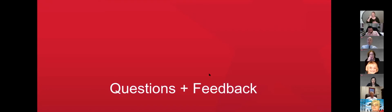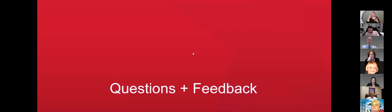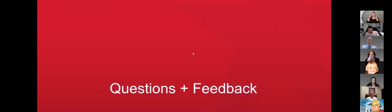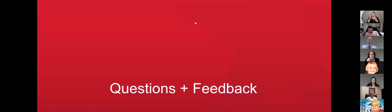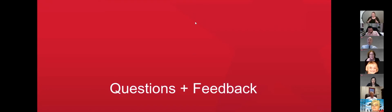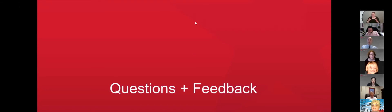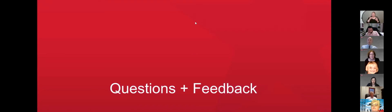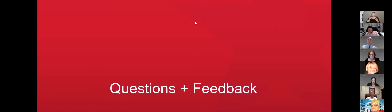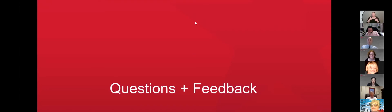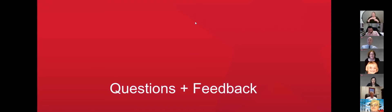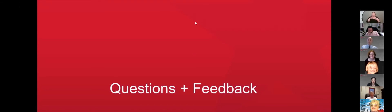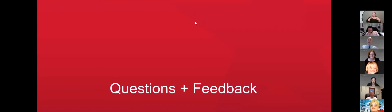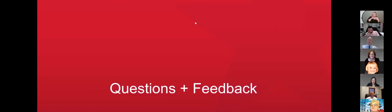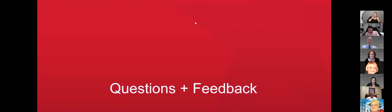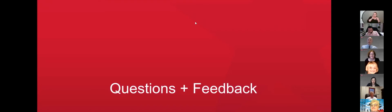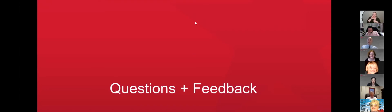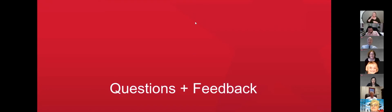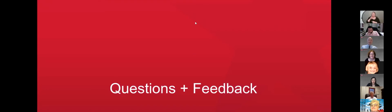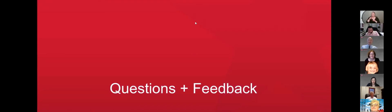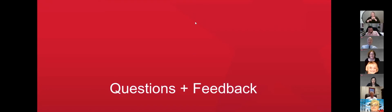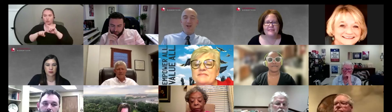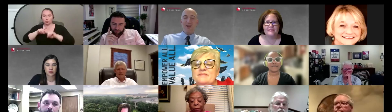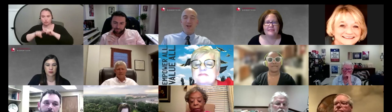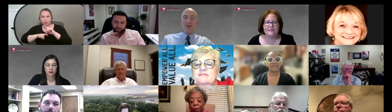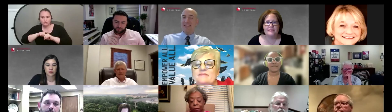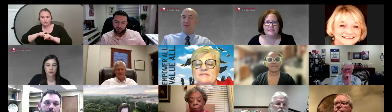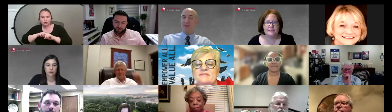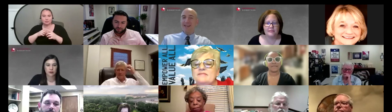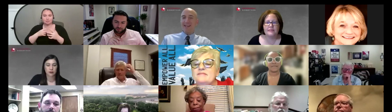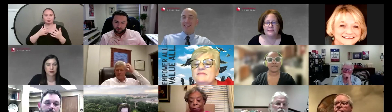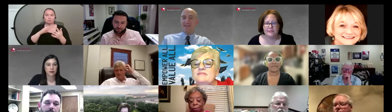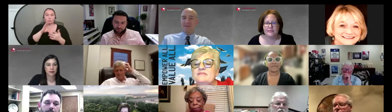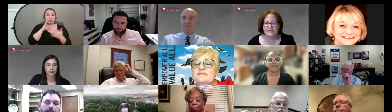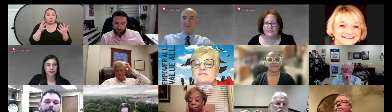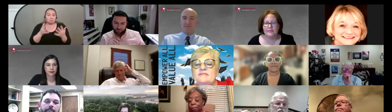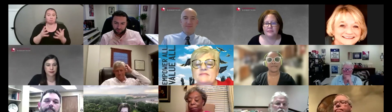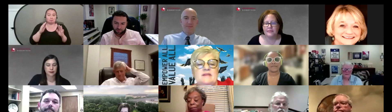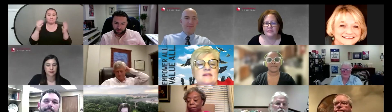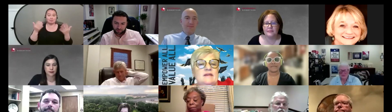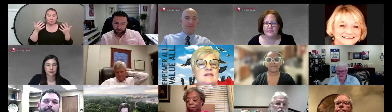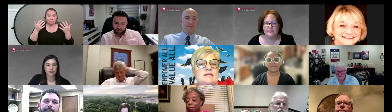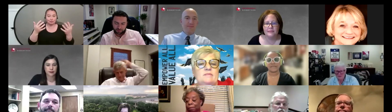feedback, we would call it an end for the day.